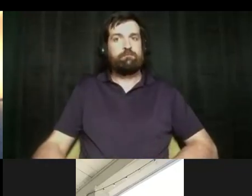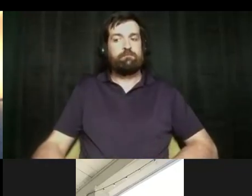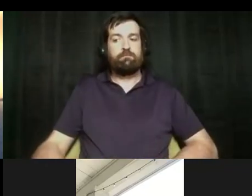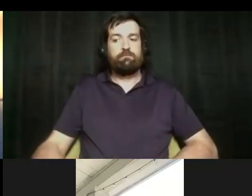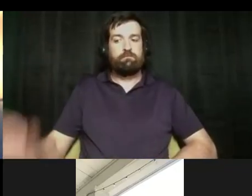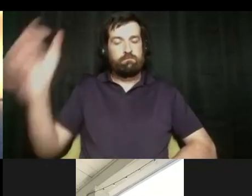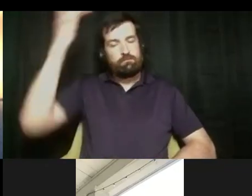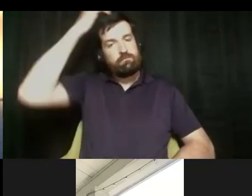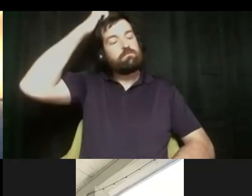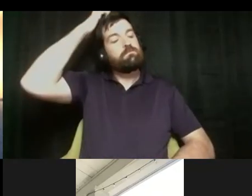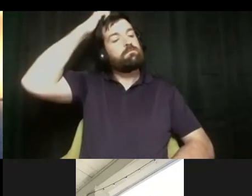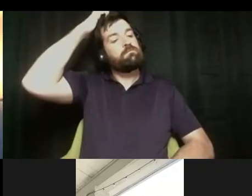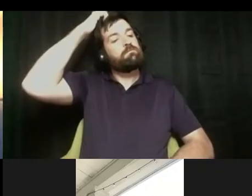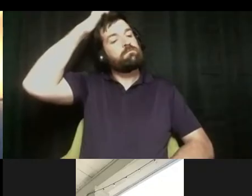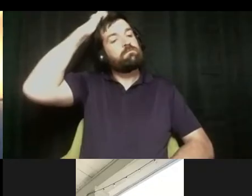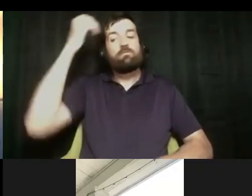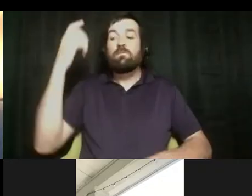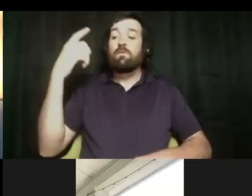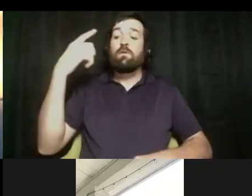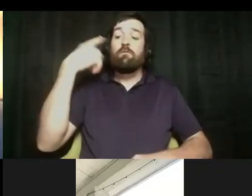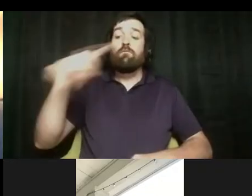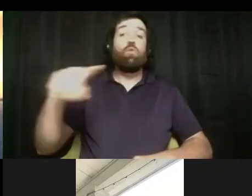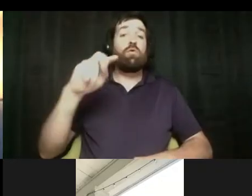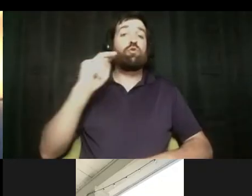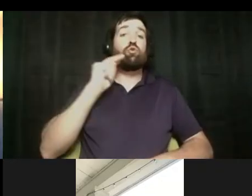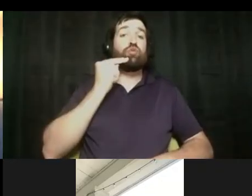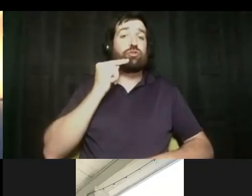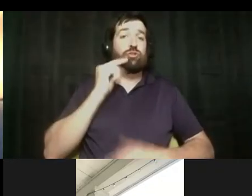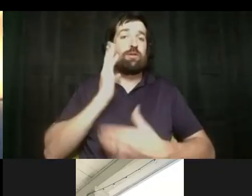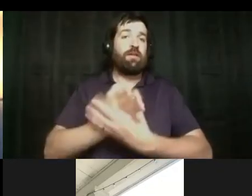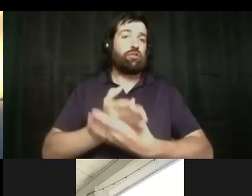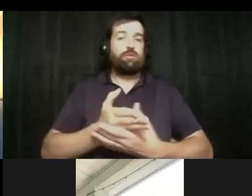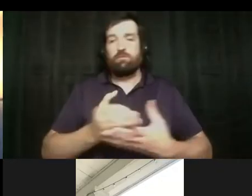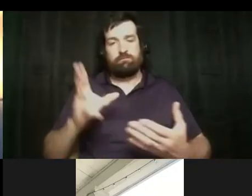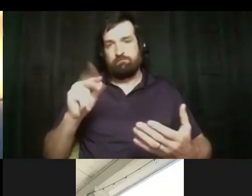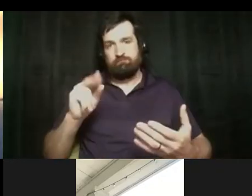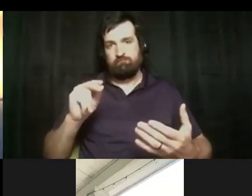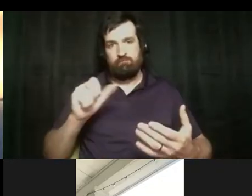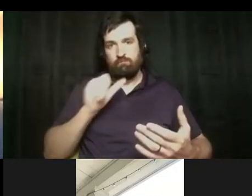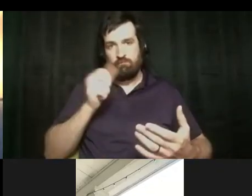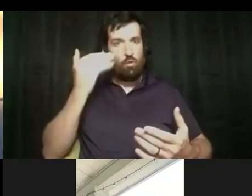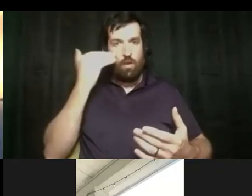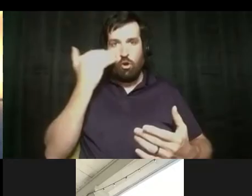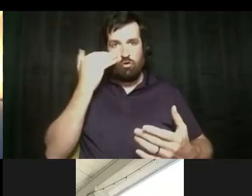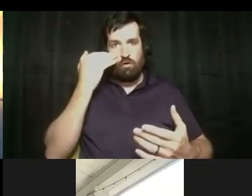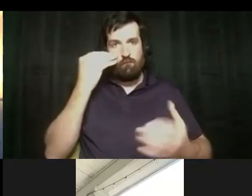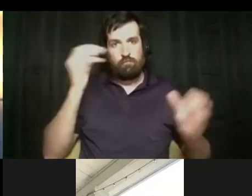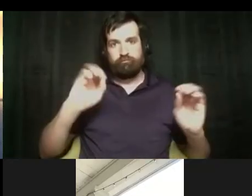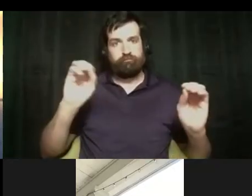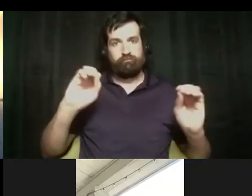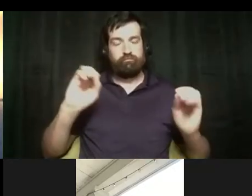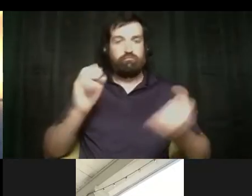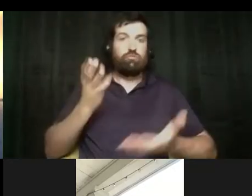In terms of nutritional intervention, no, I'm not aware of anything that has actually been